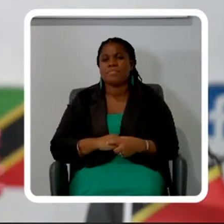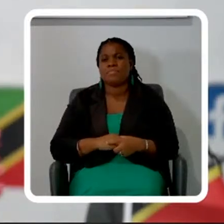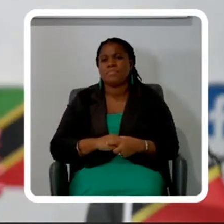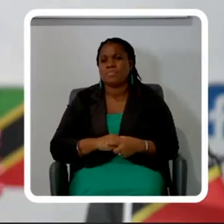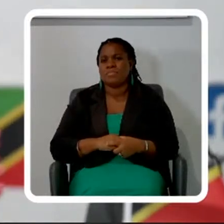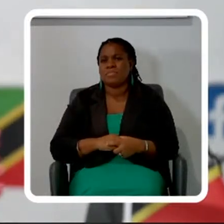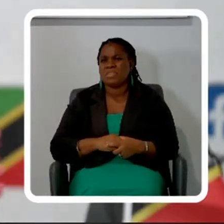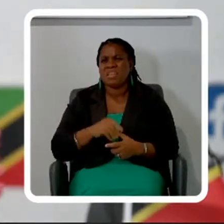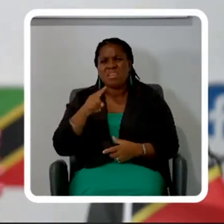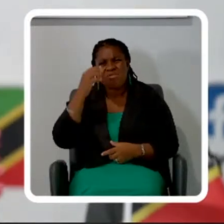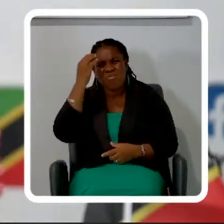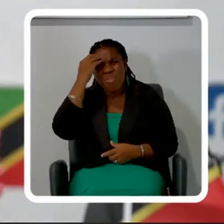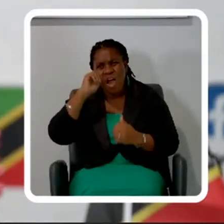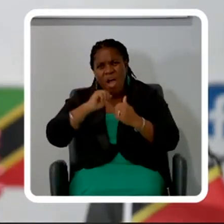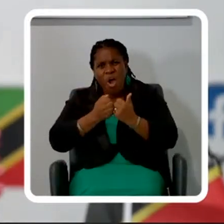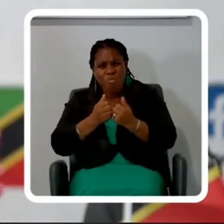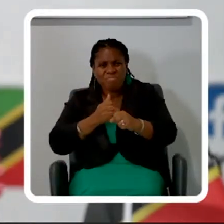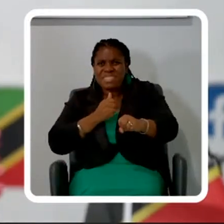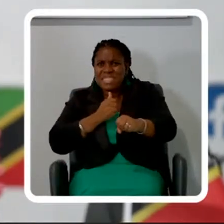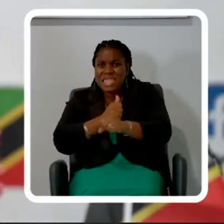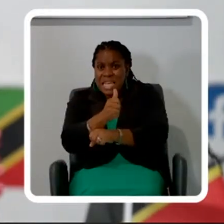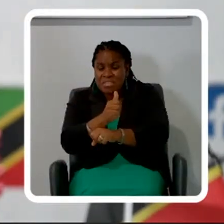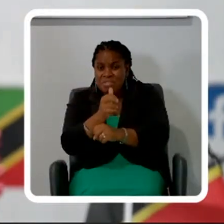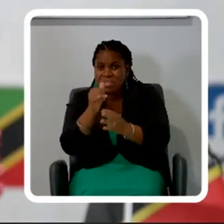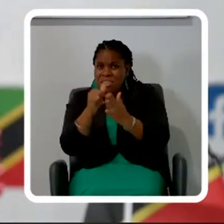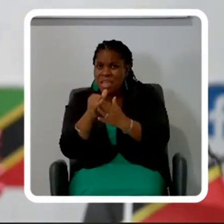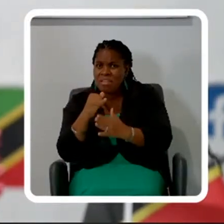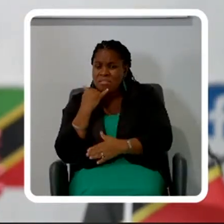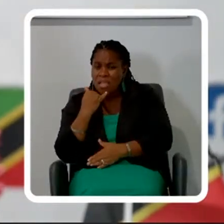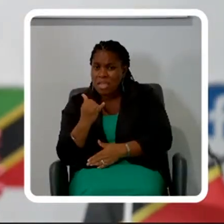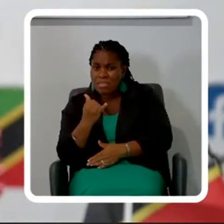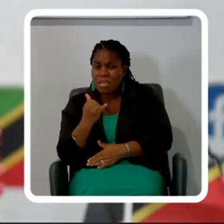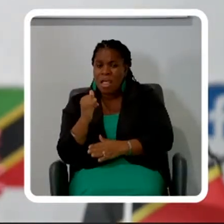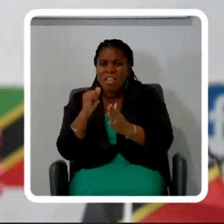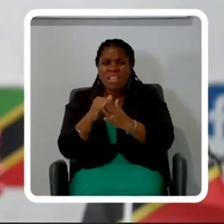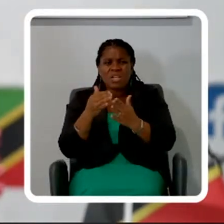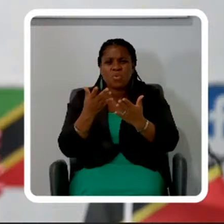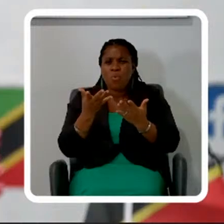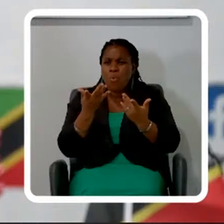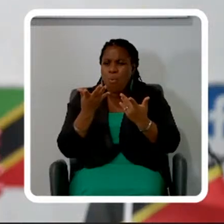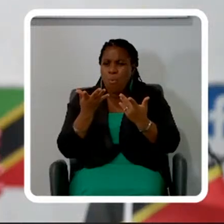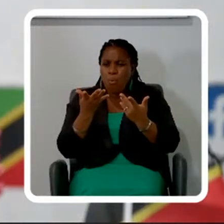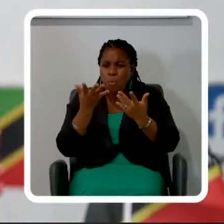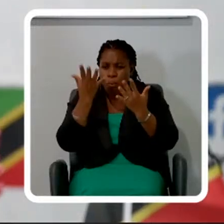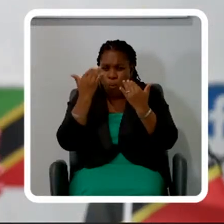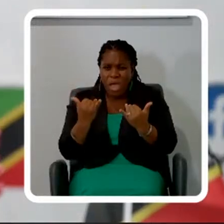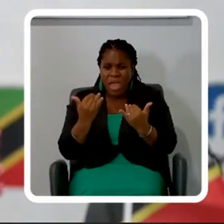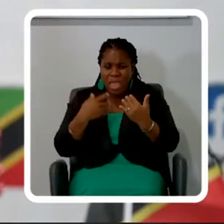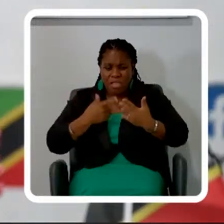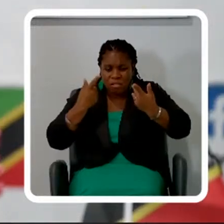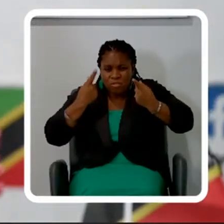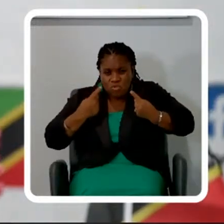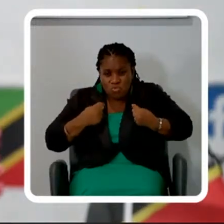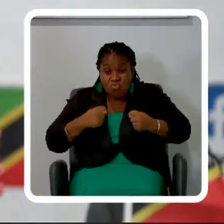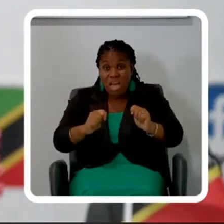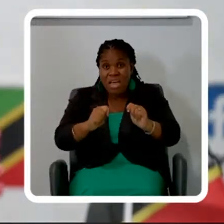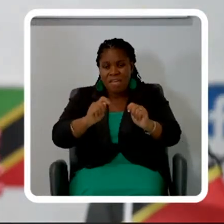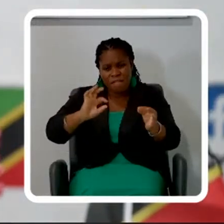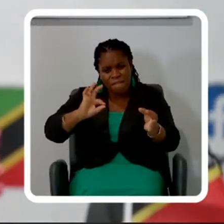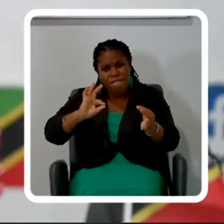Do you know how dangerous that is? That is what I am fighting to